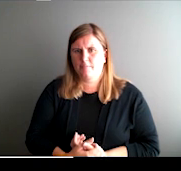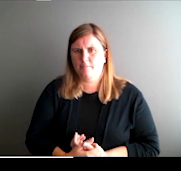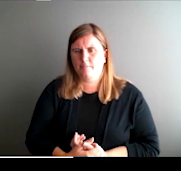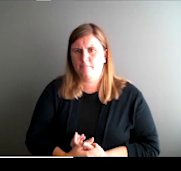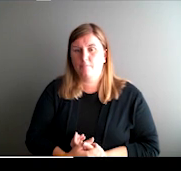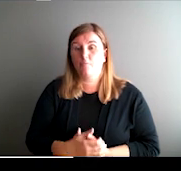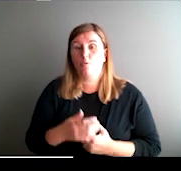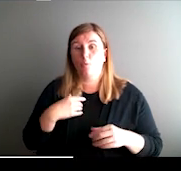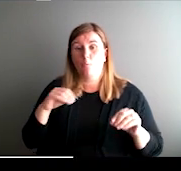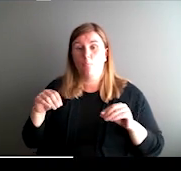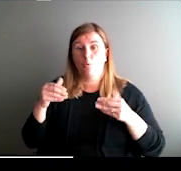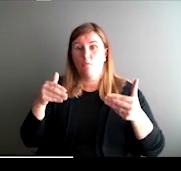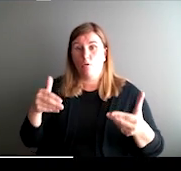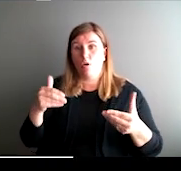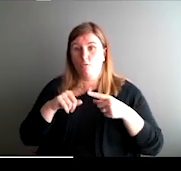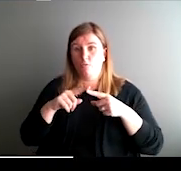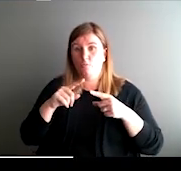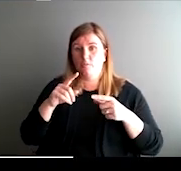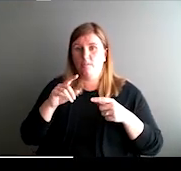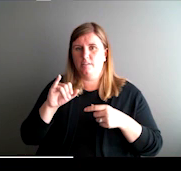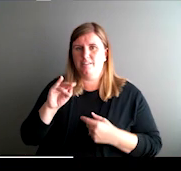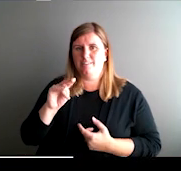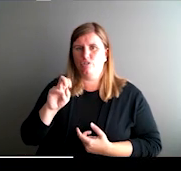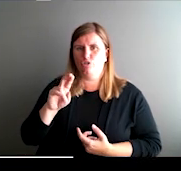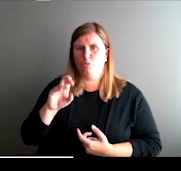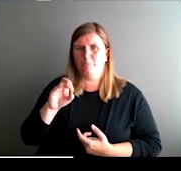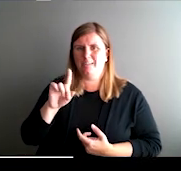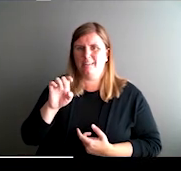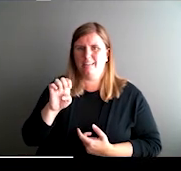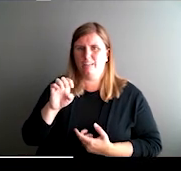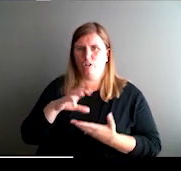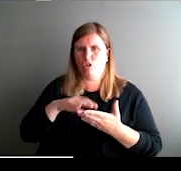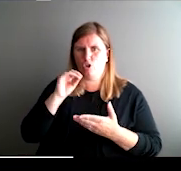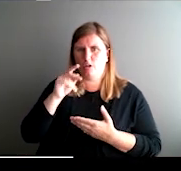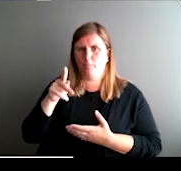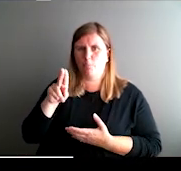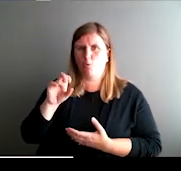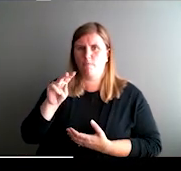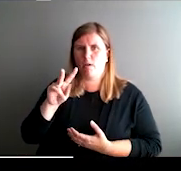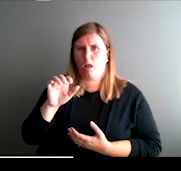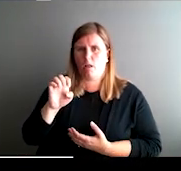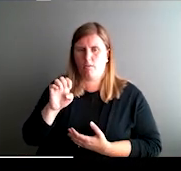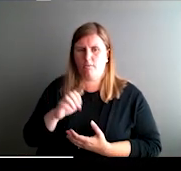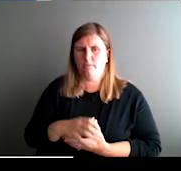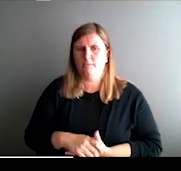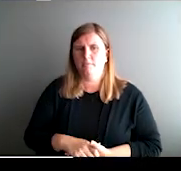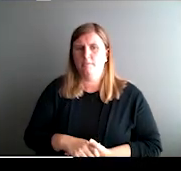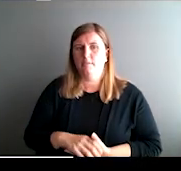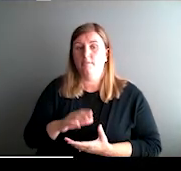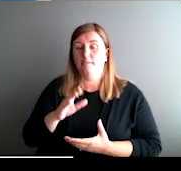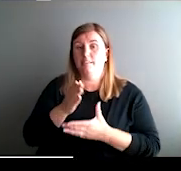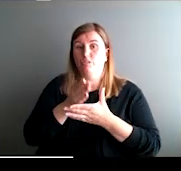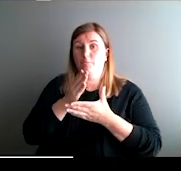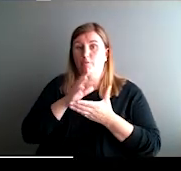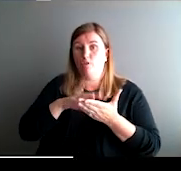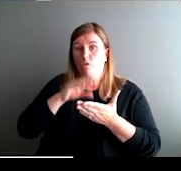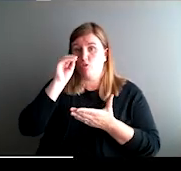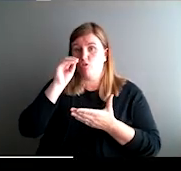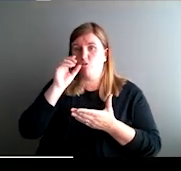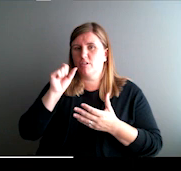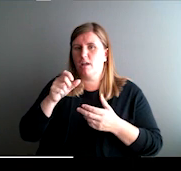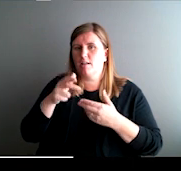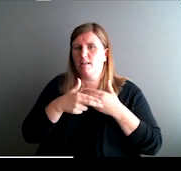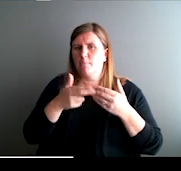We're going to move on now to the intermediate learner profile. Intermediate learners can often label some